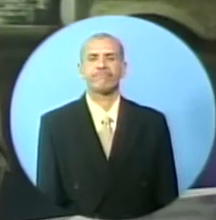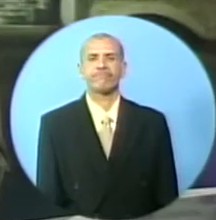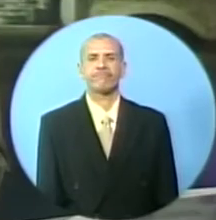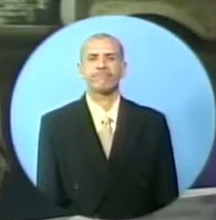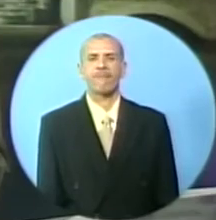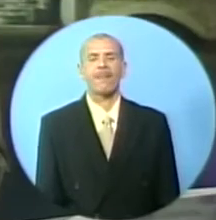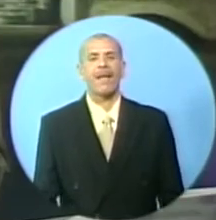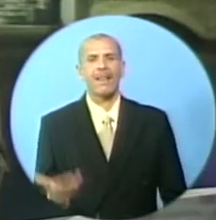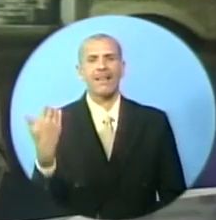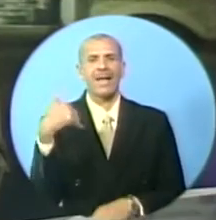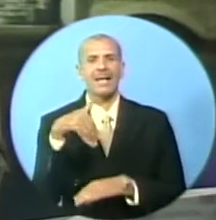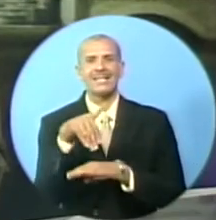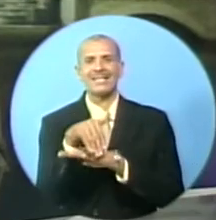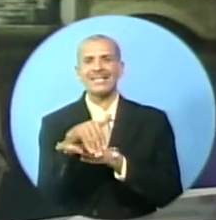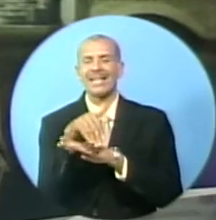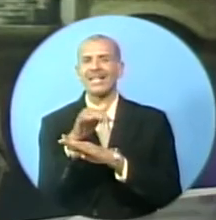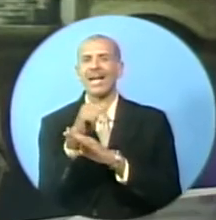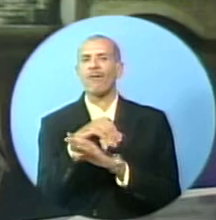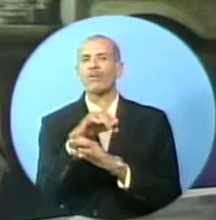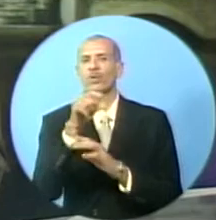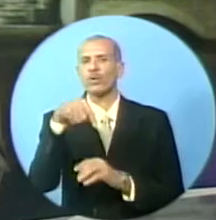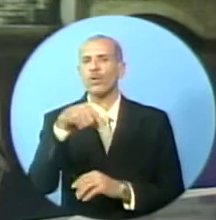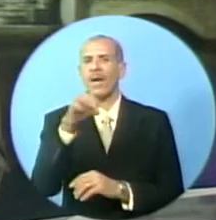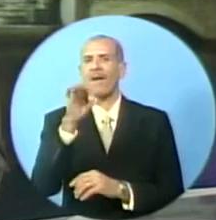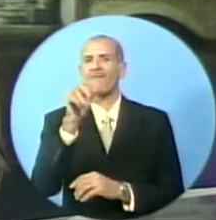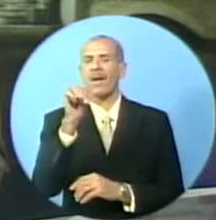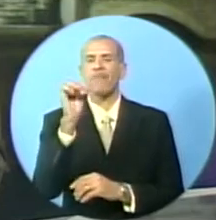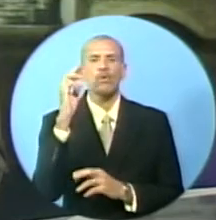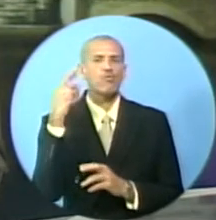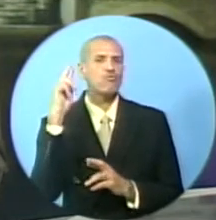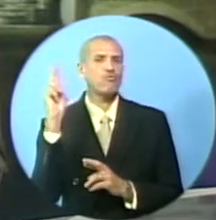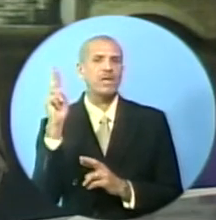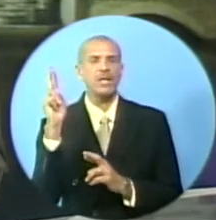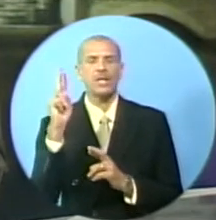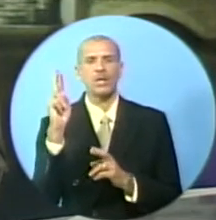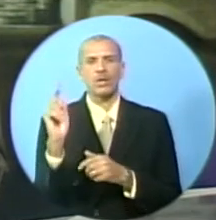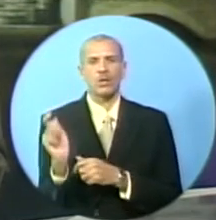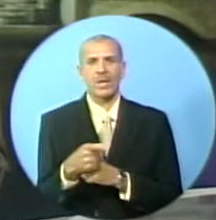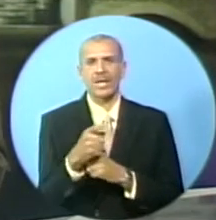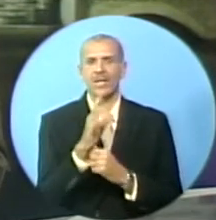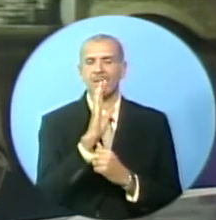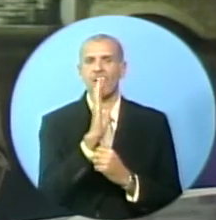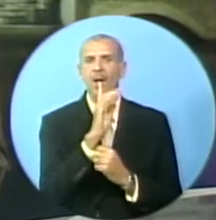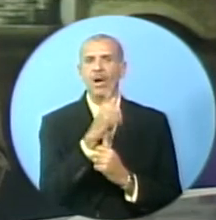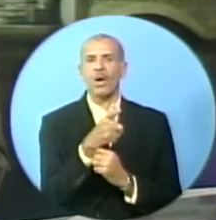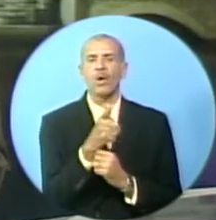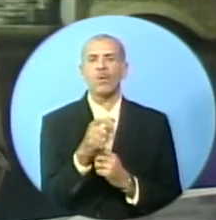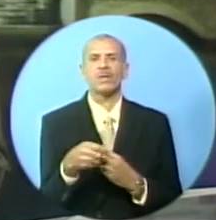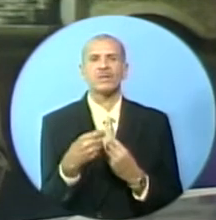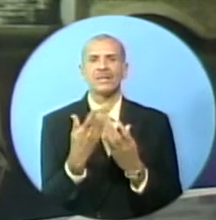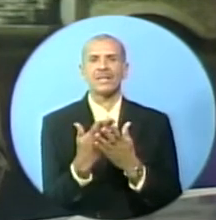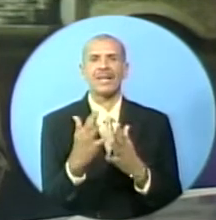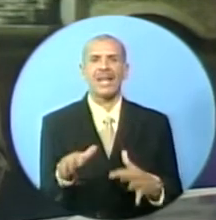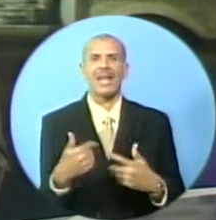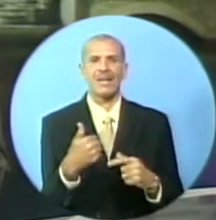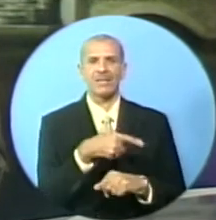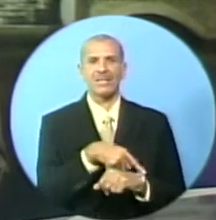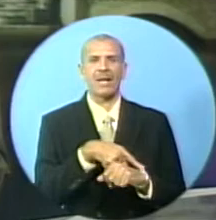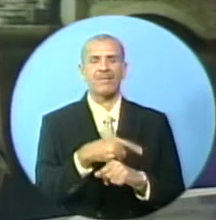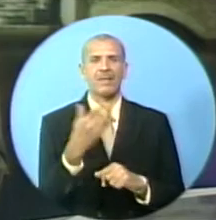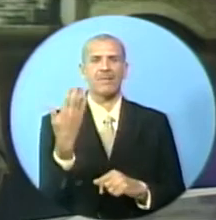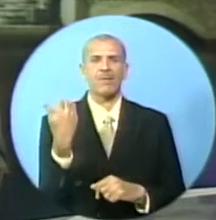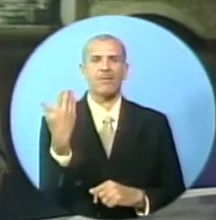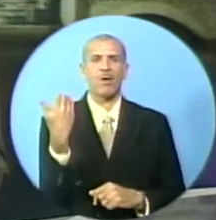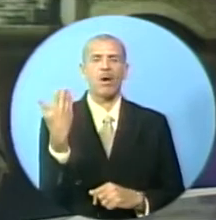Now, last night's edition of QFM's radio cricket talk show Mid-Wicket was dedicated to the life and times of the late